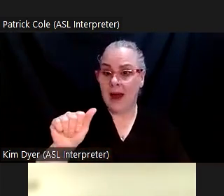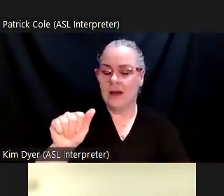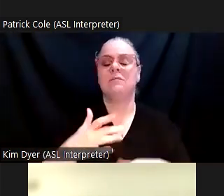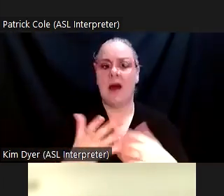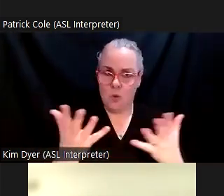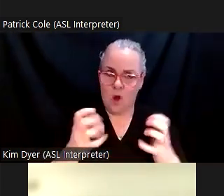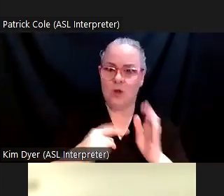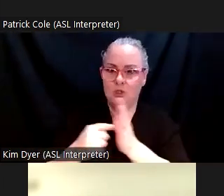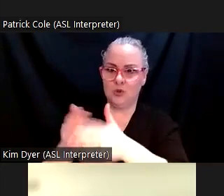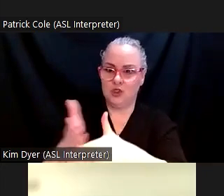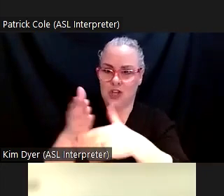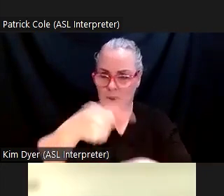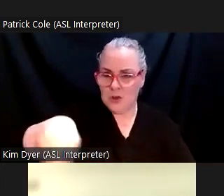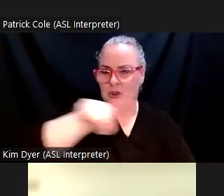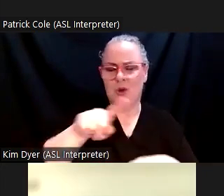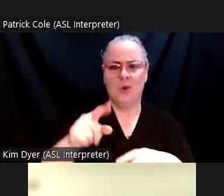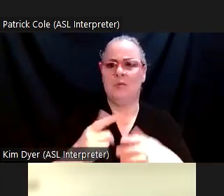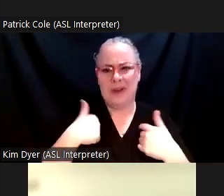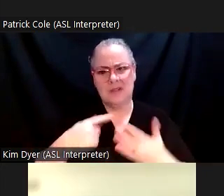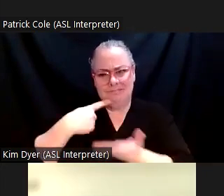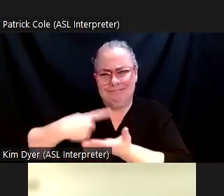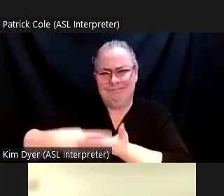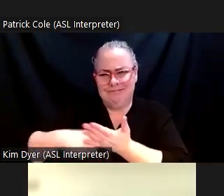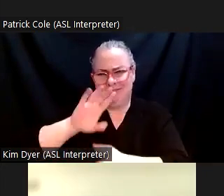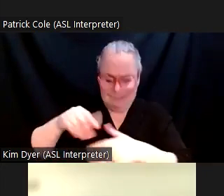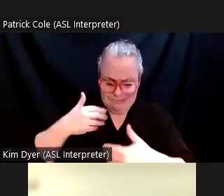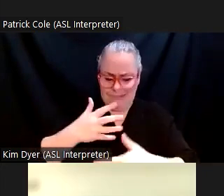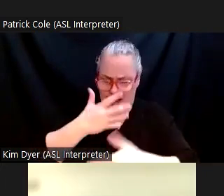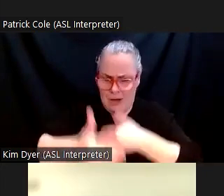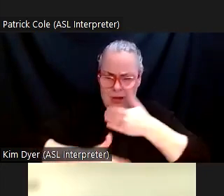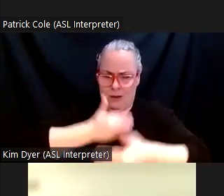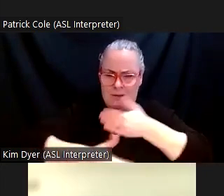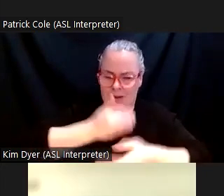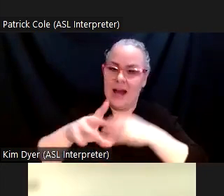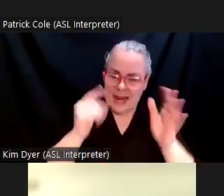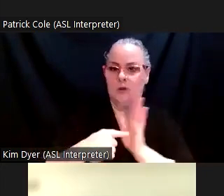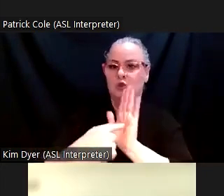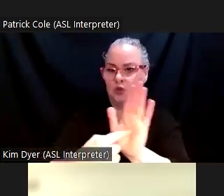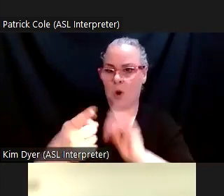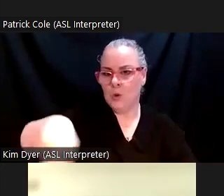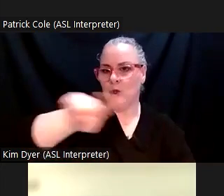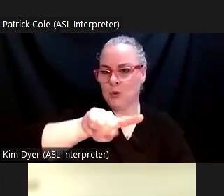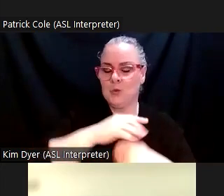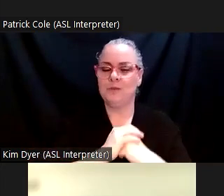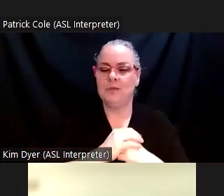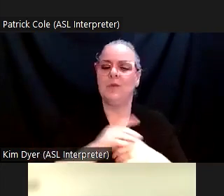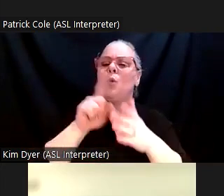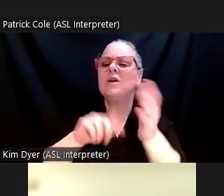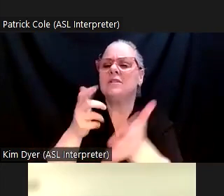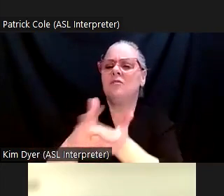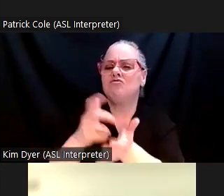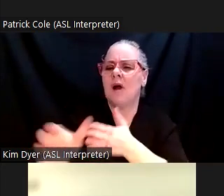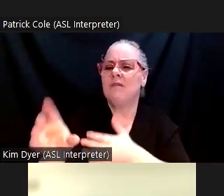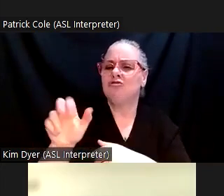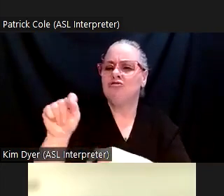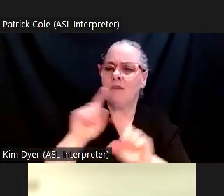with you after many conversations and work. So that's what we'll be covering mostly today. Is this what is in the draft report